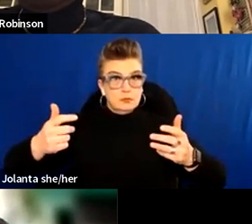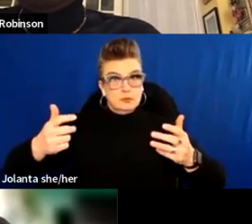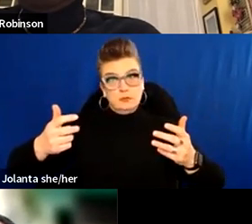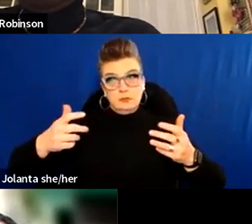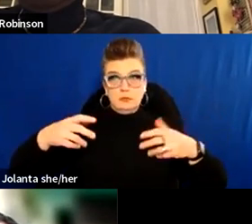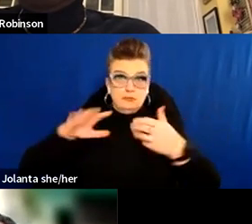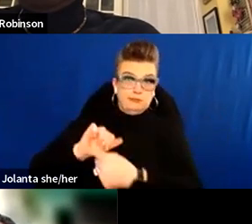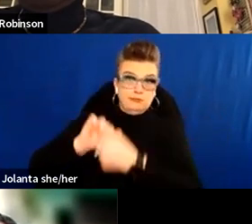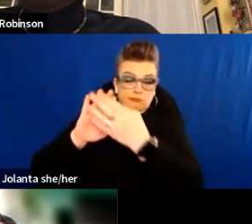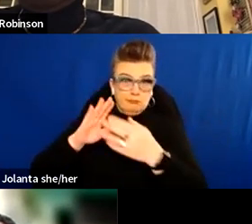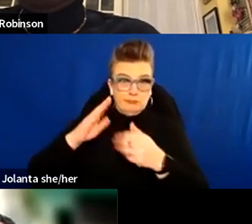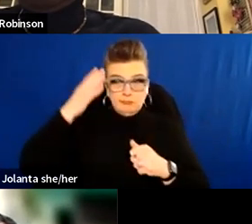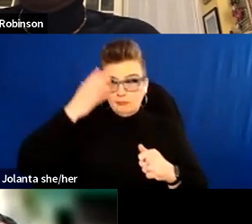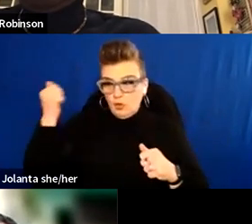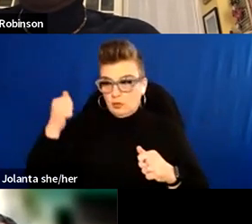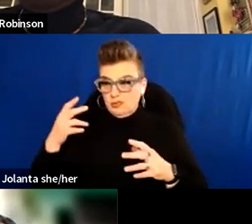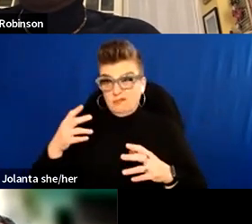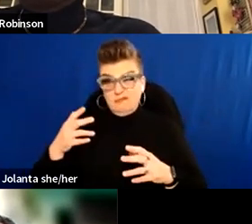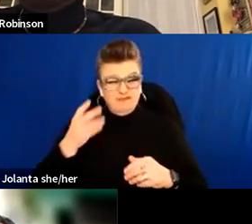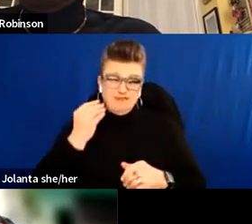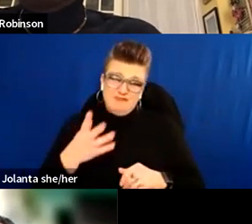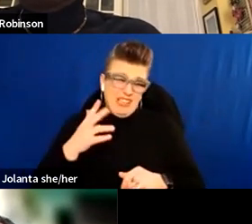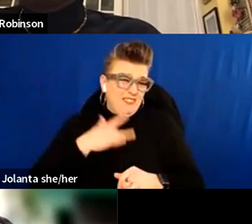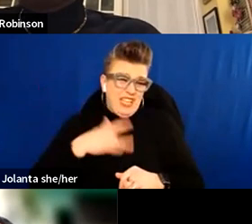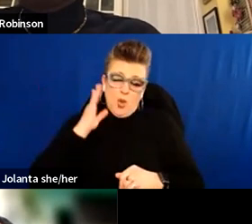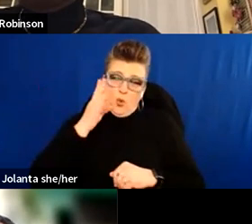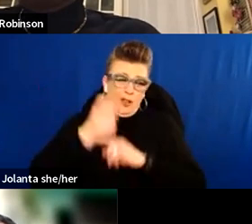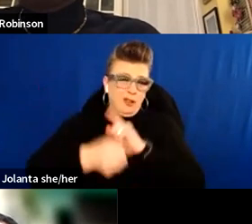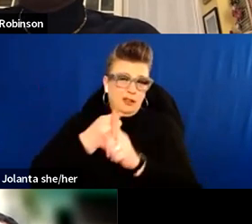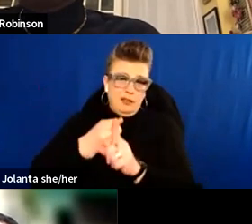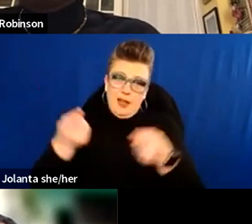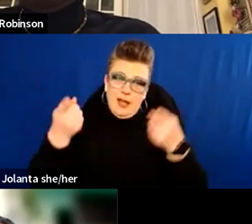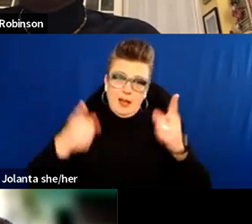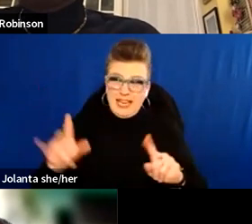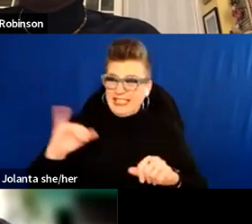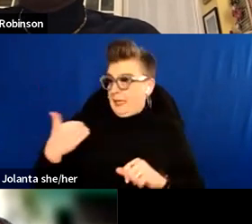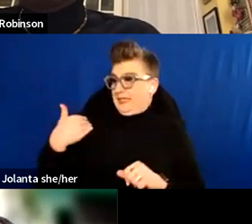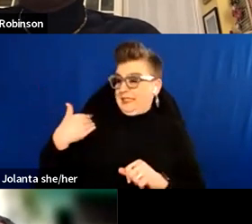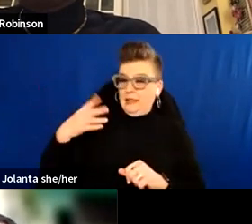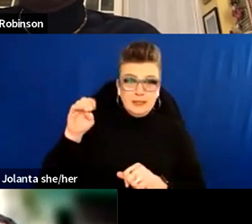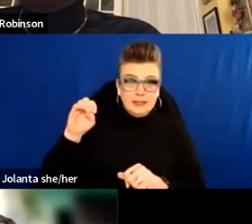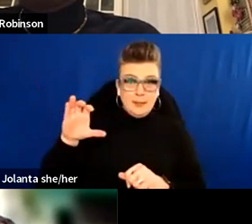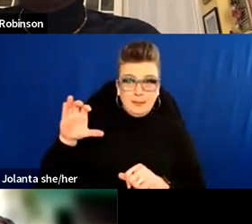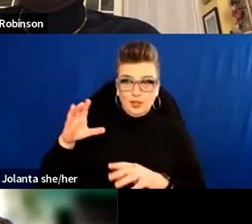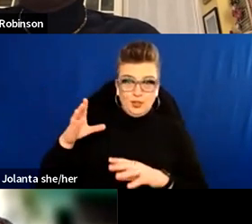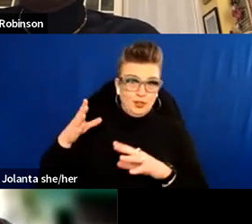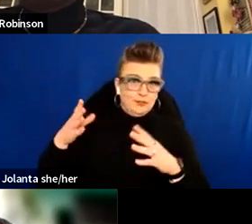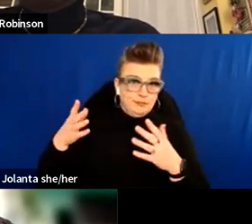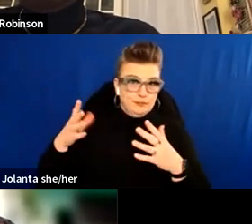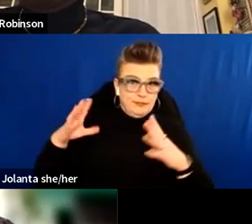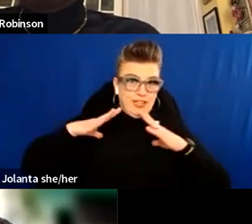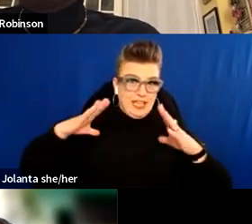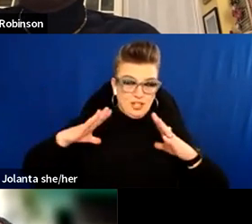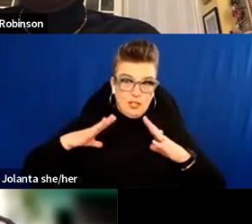classes because most likely it's gonna happen yes as it happened after the vacations in